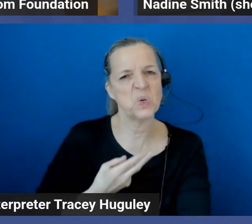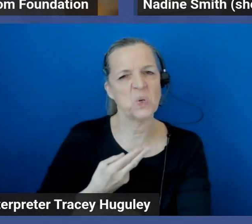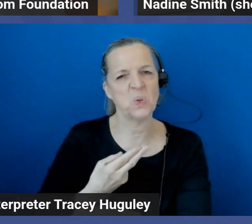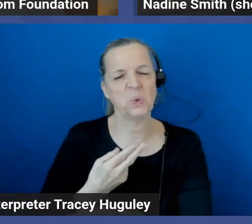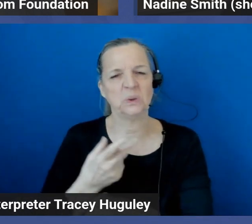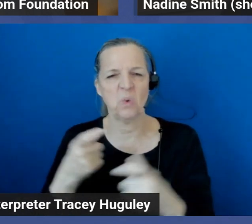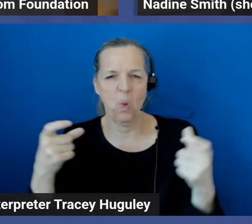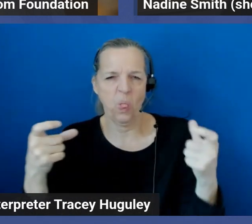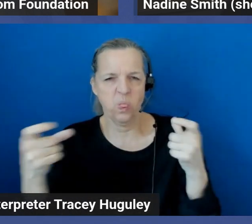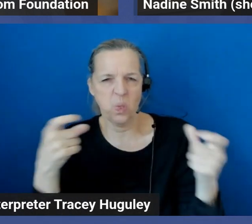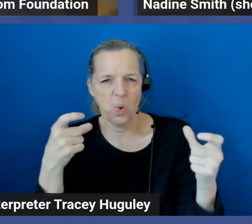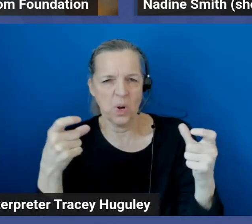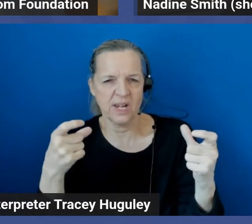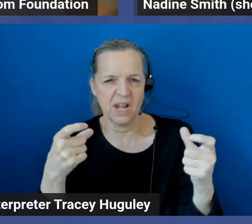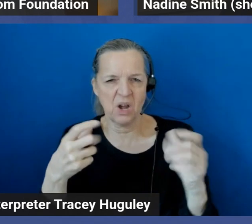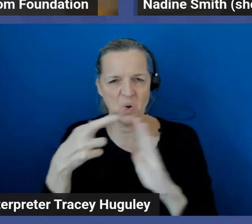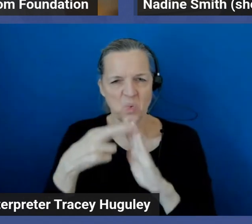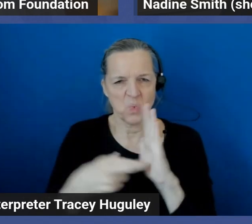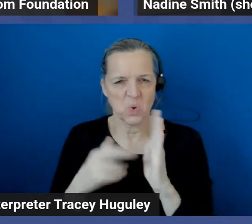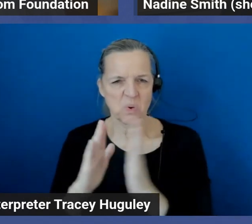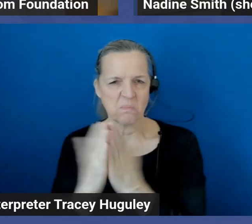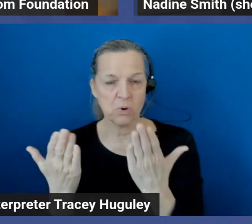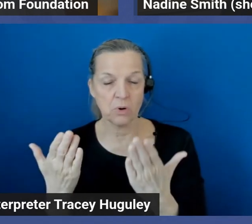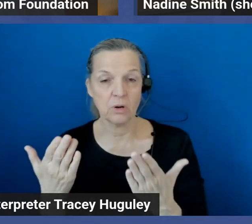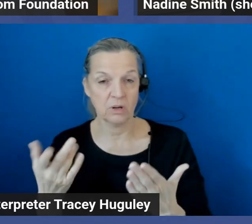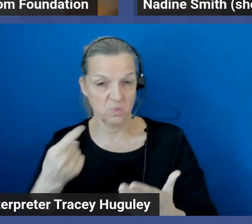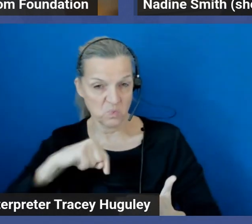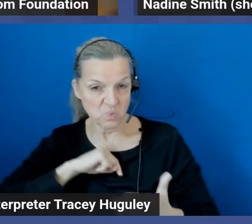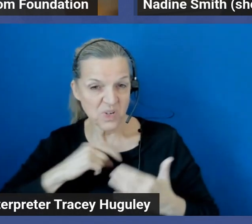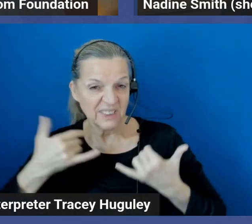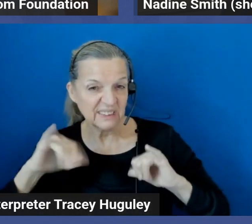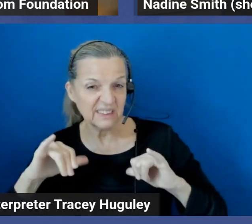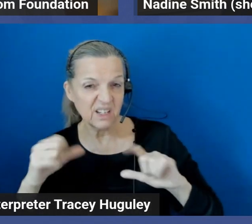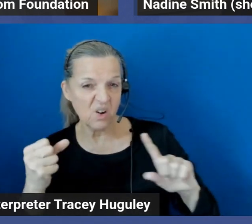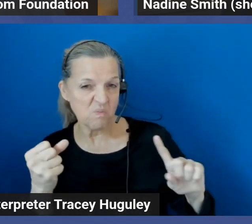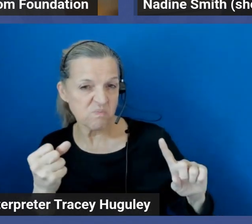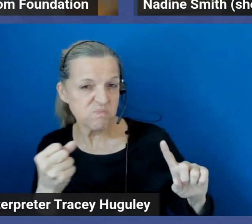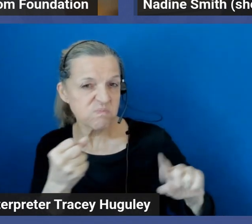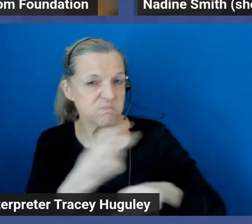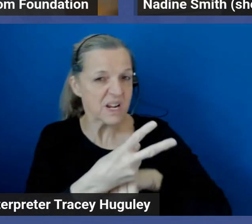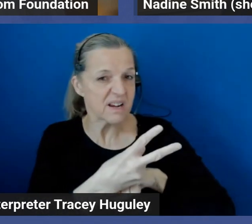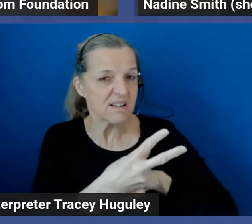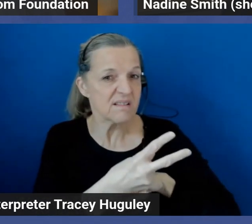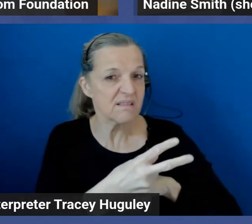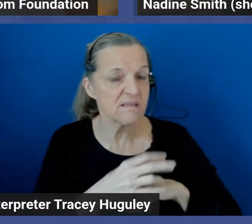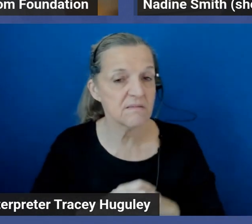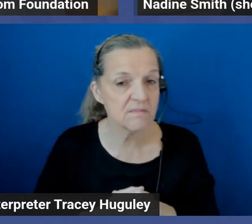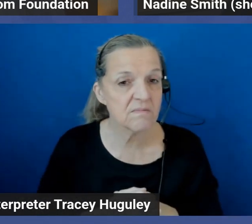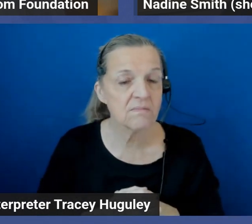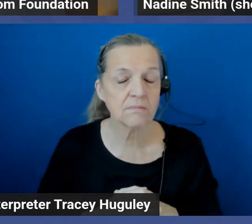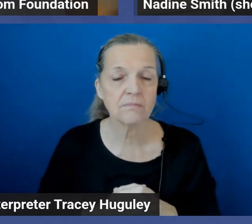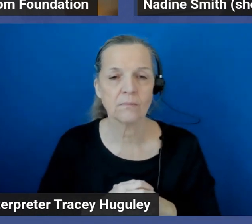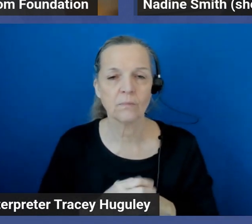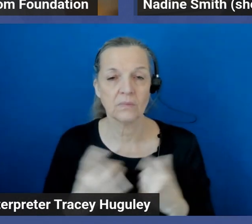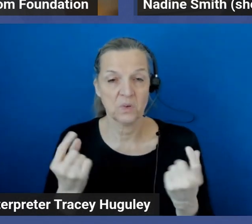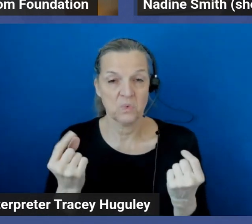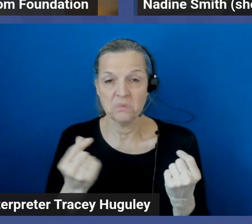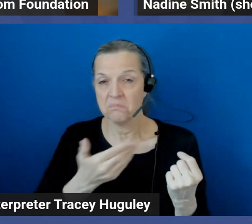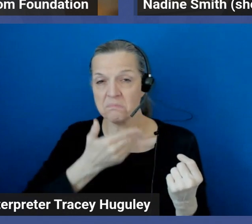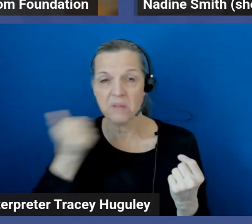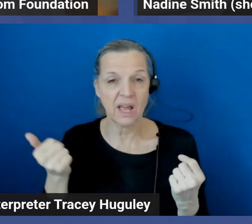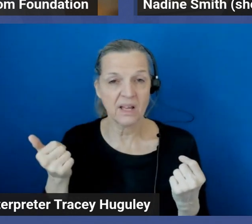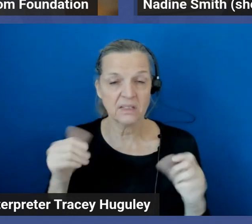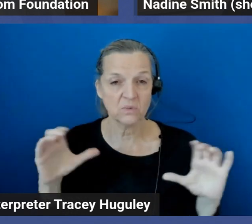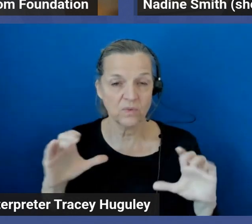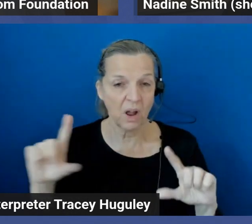authoritarian playbook, we have still been able to throw sand in the gears. And I think one of the best things that we've done, or one of the most important things